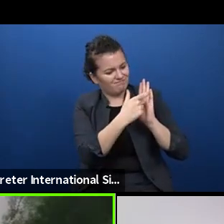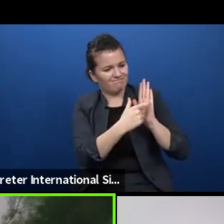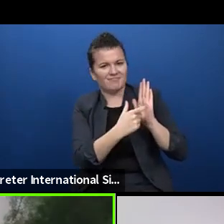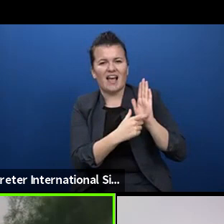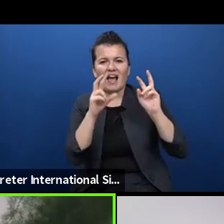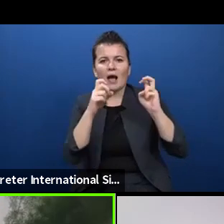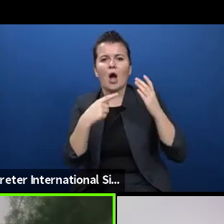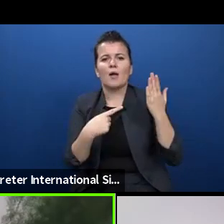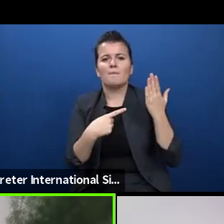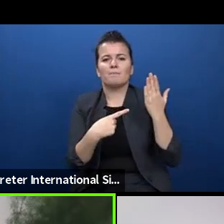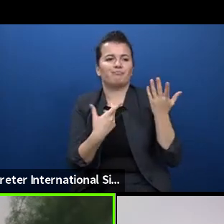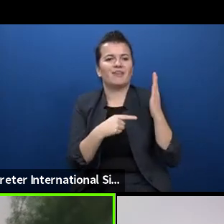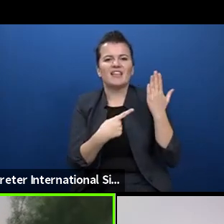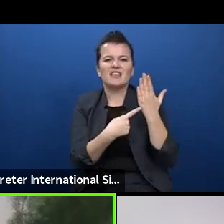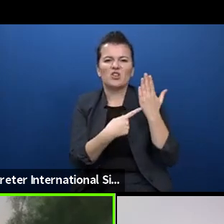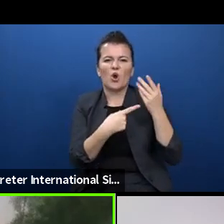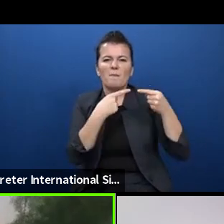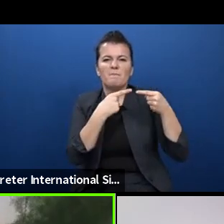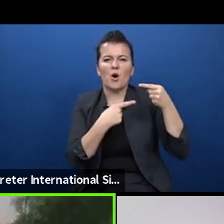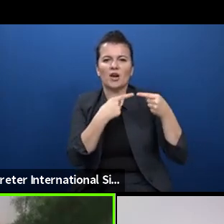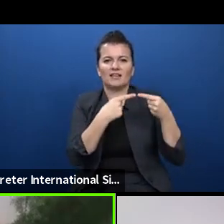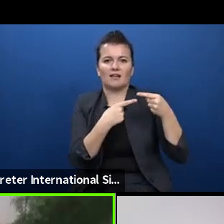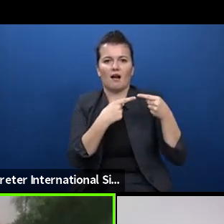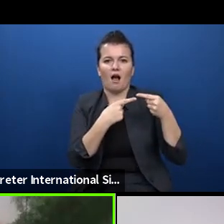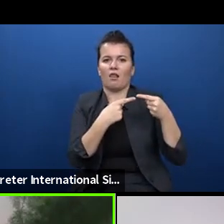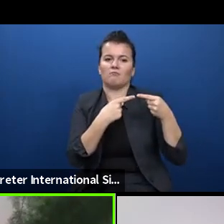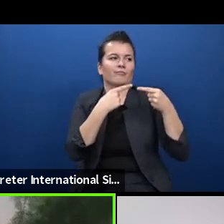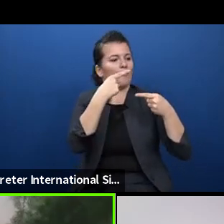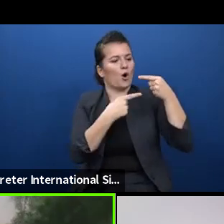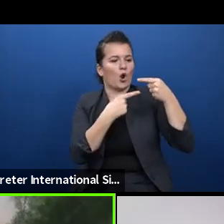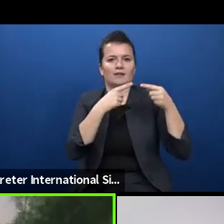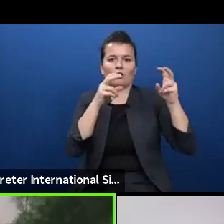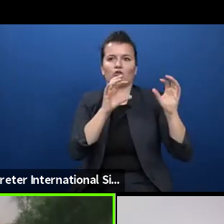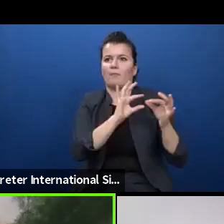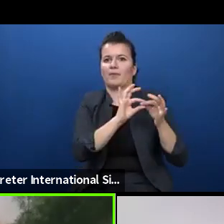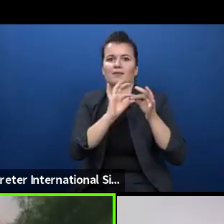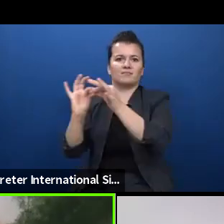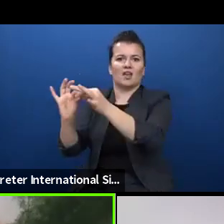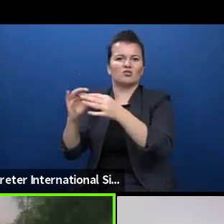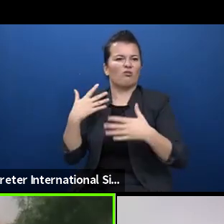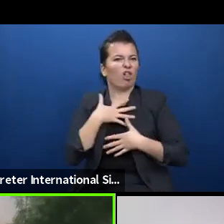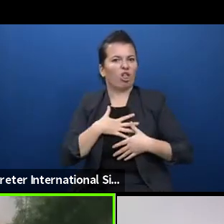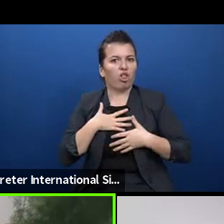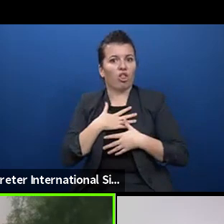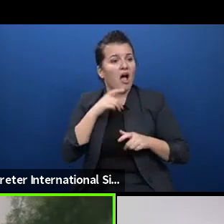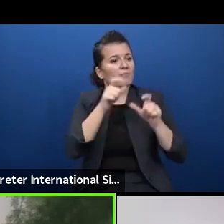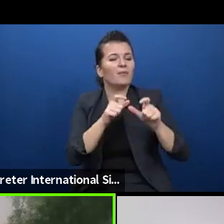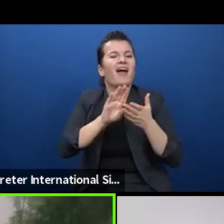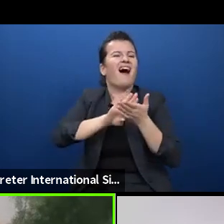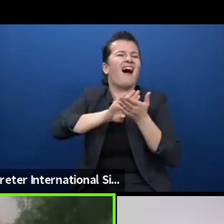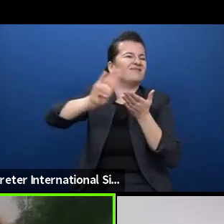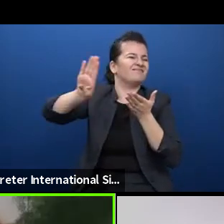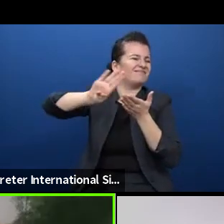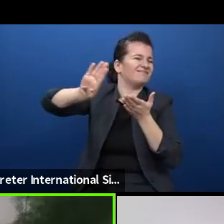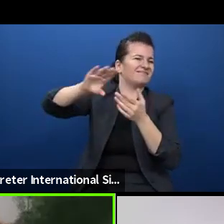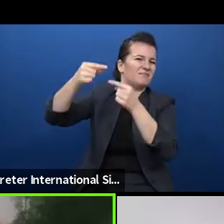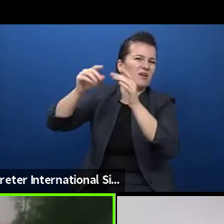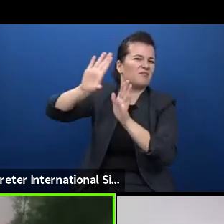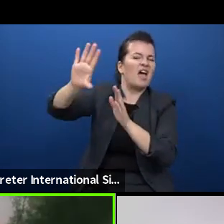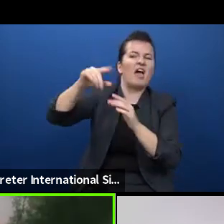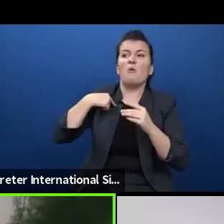been politicized, which is terrible. And so, therefore, it feels that we don't really have a purchase over them. The